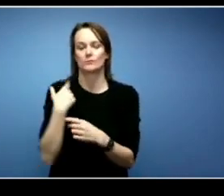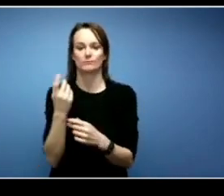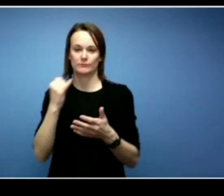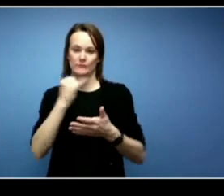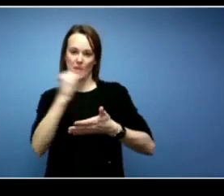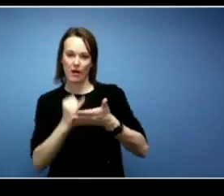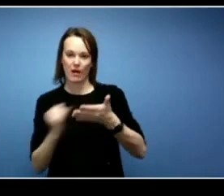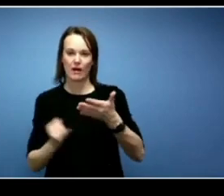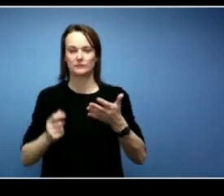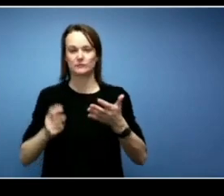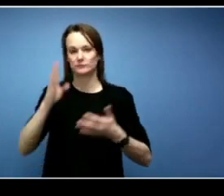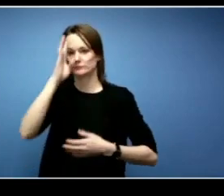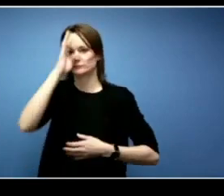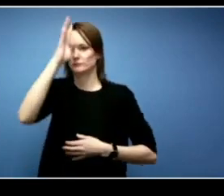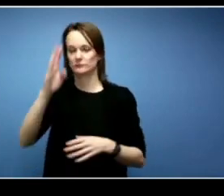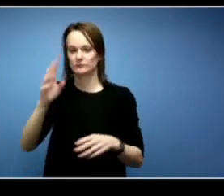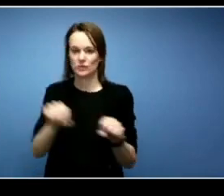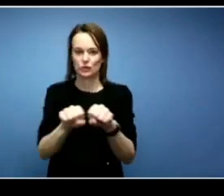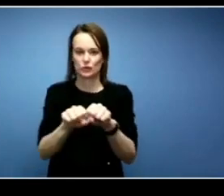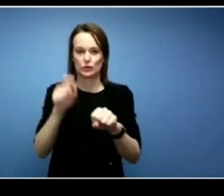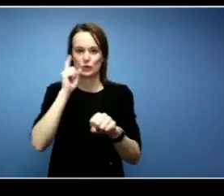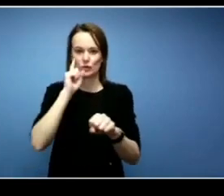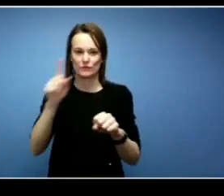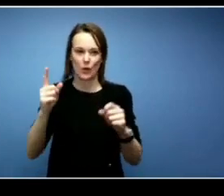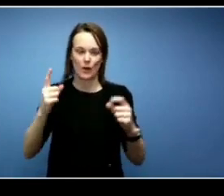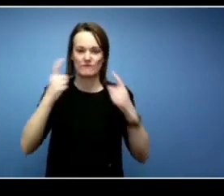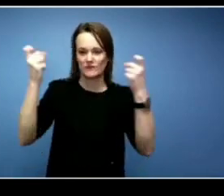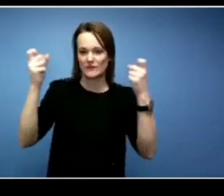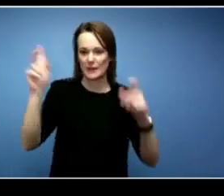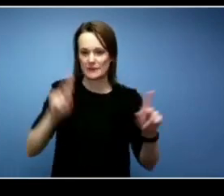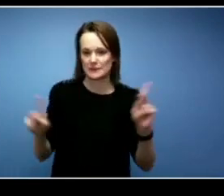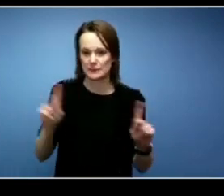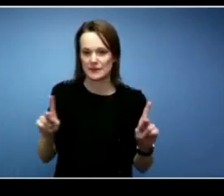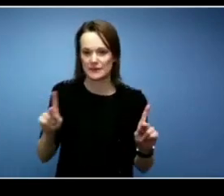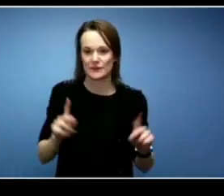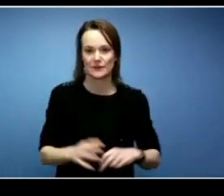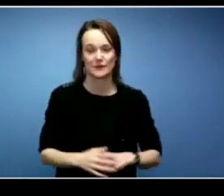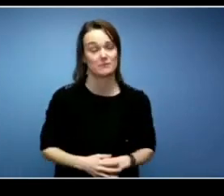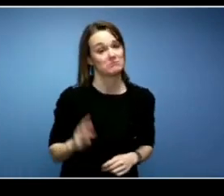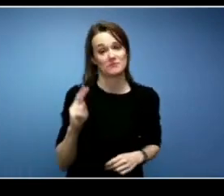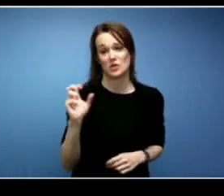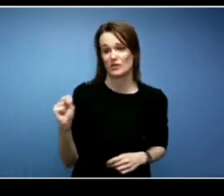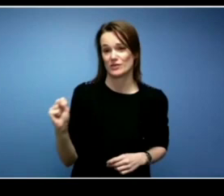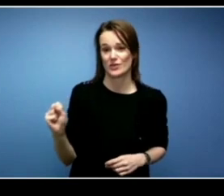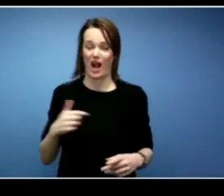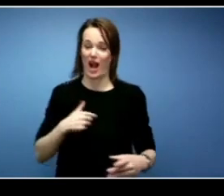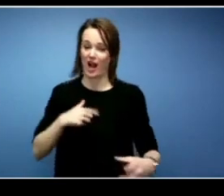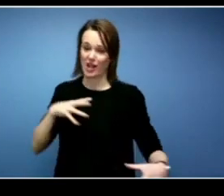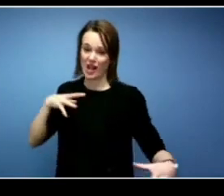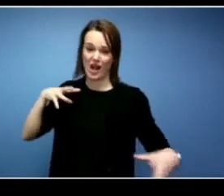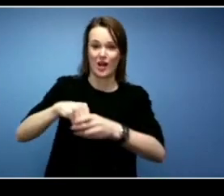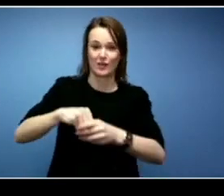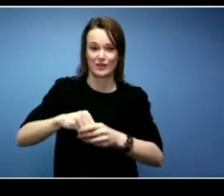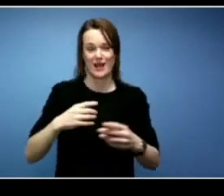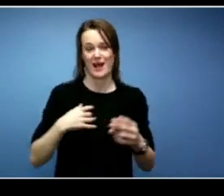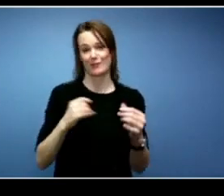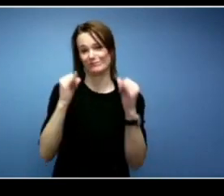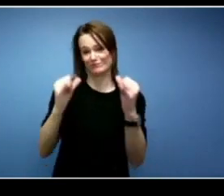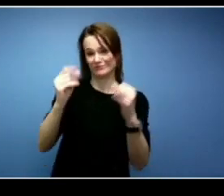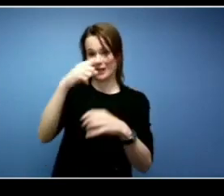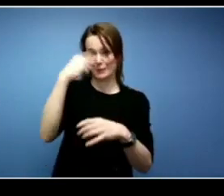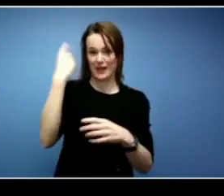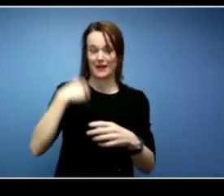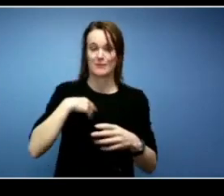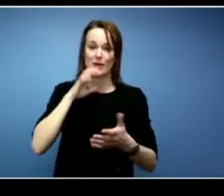people. And Nova Scotia has embraced me by storm because, like, I'm pretty much Black like most of you guys. My wife is from